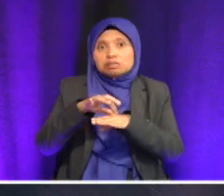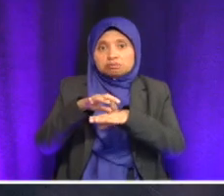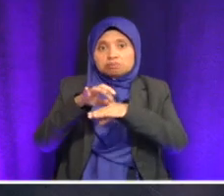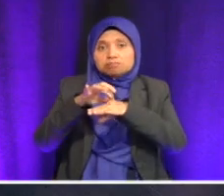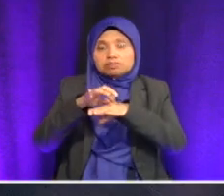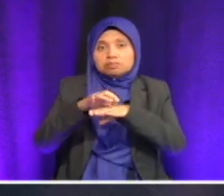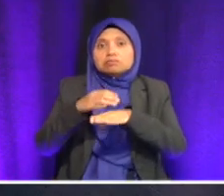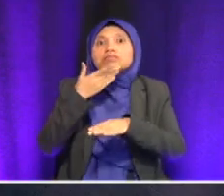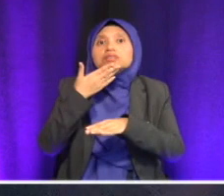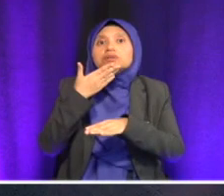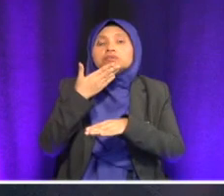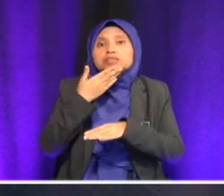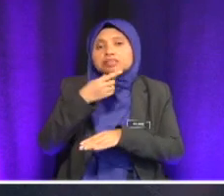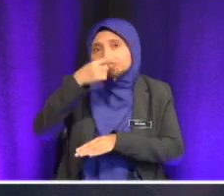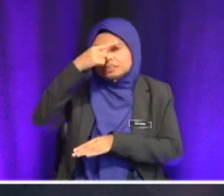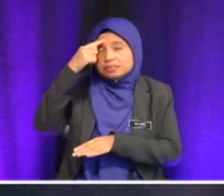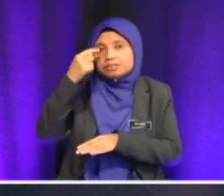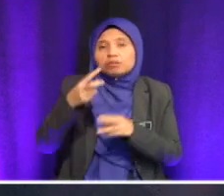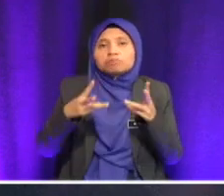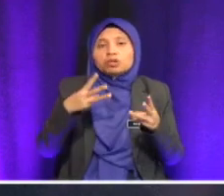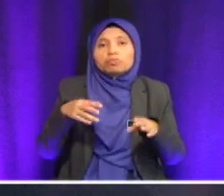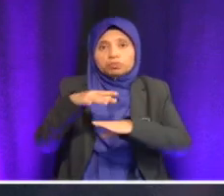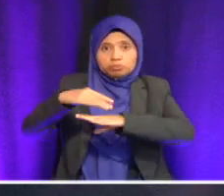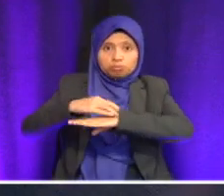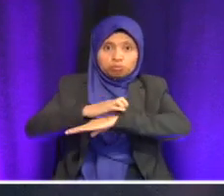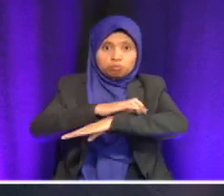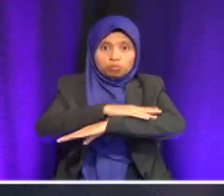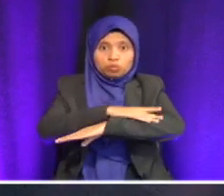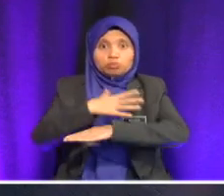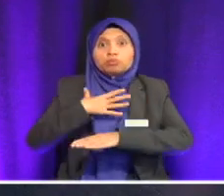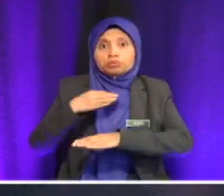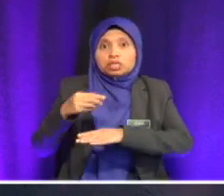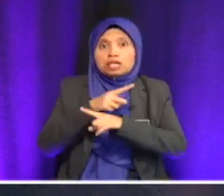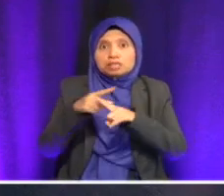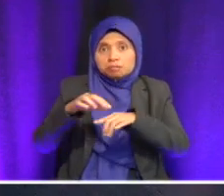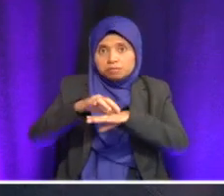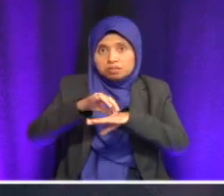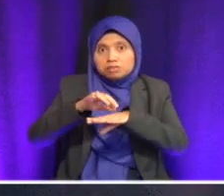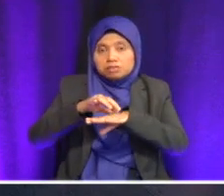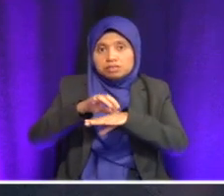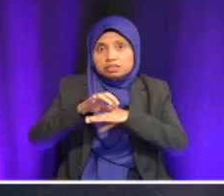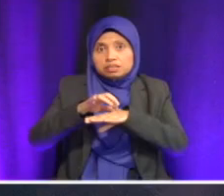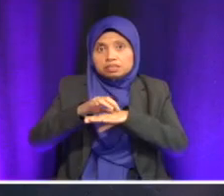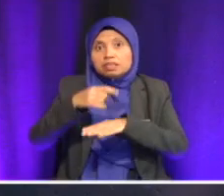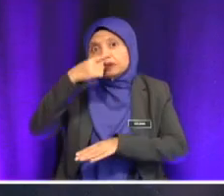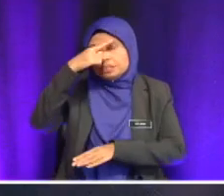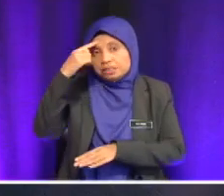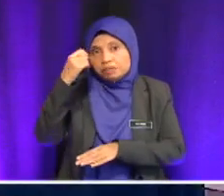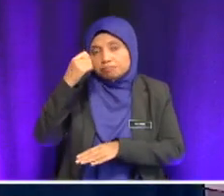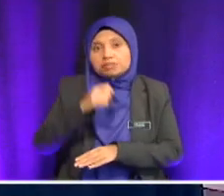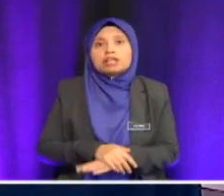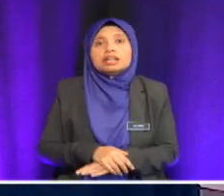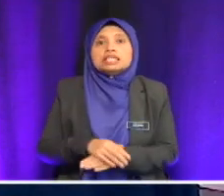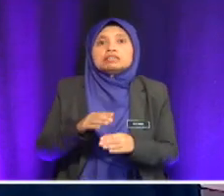is that. black, but it looks white. Yeah, because the fur is white, right? Yeah, but maybe because the furs are hollow or the Yeah. hairs are hollow, so it looks like they are, or maybe